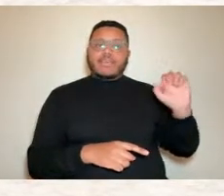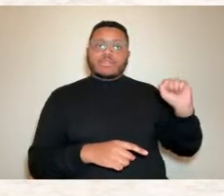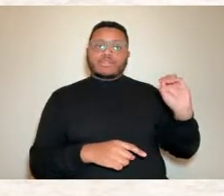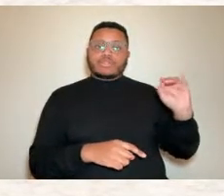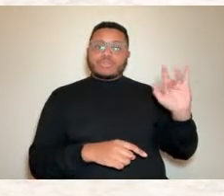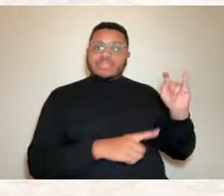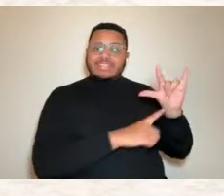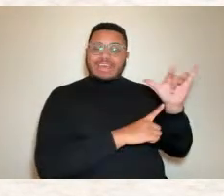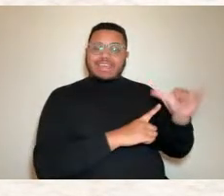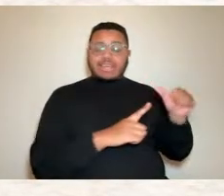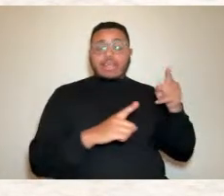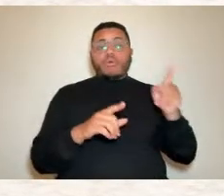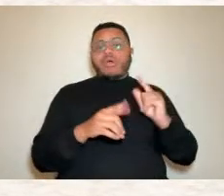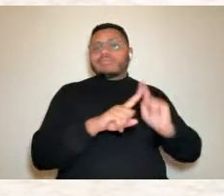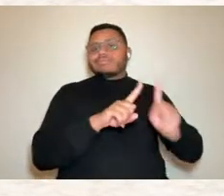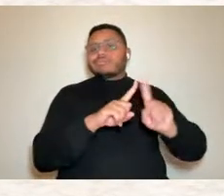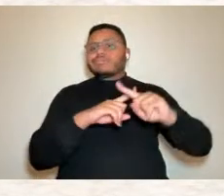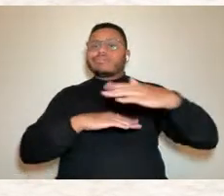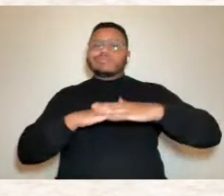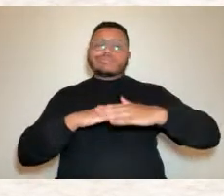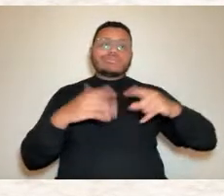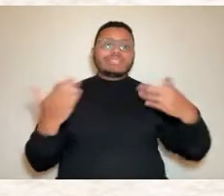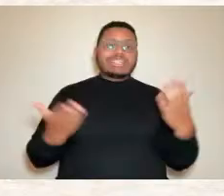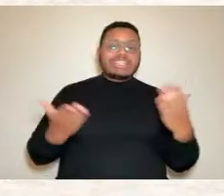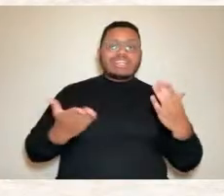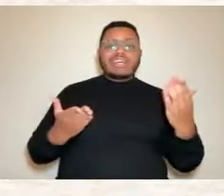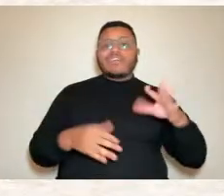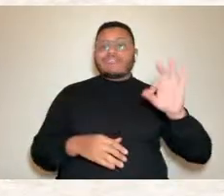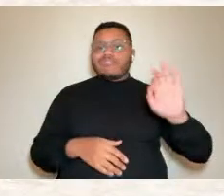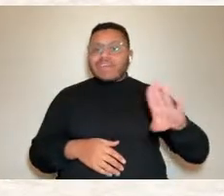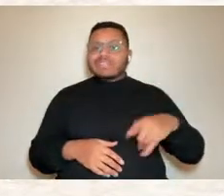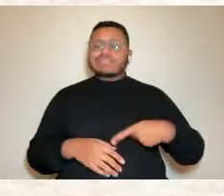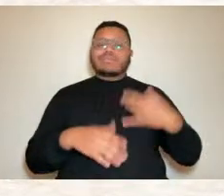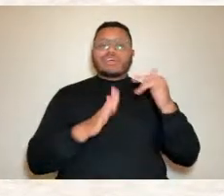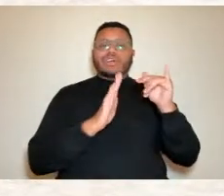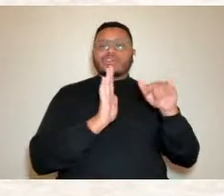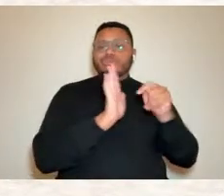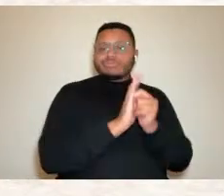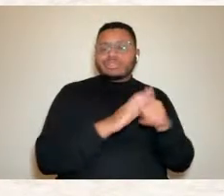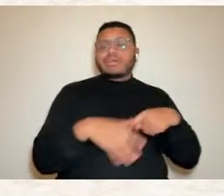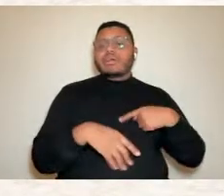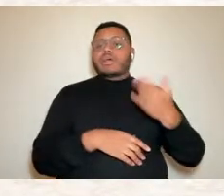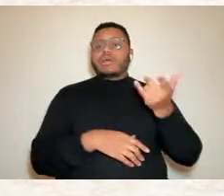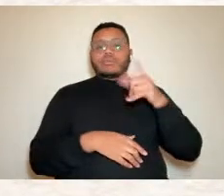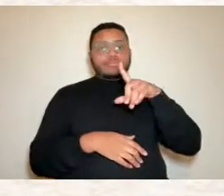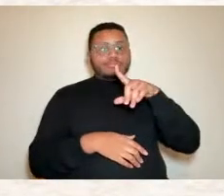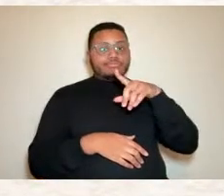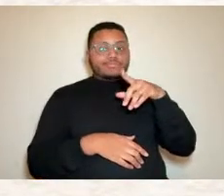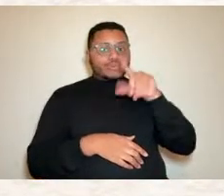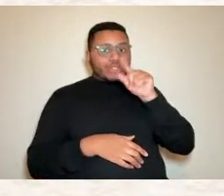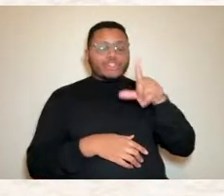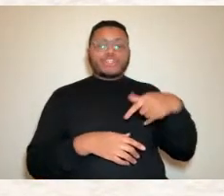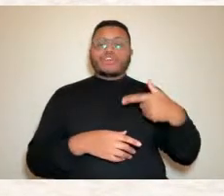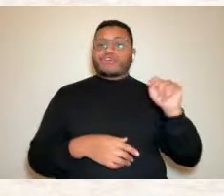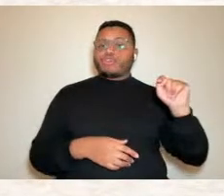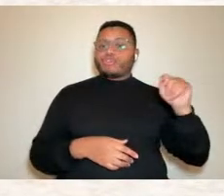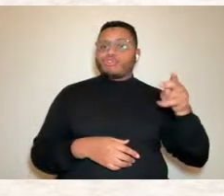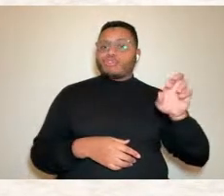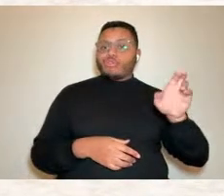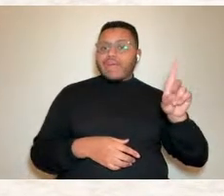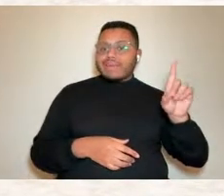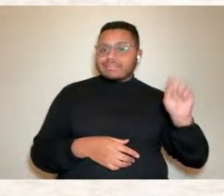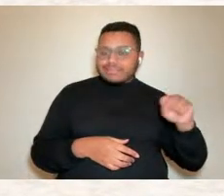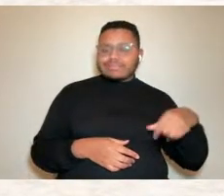here on YouTube or Facebook, but we're also on Instagram. We are on Twitter. We're on Threads. And you can also find